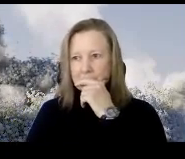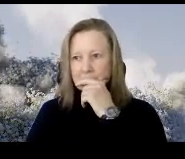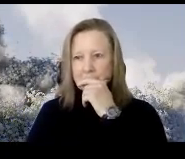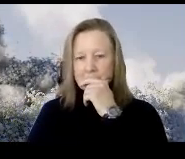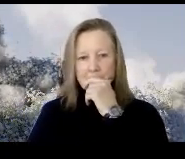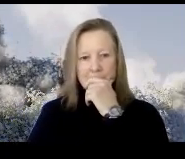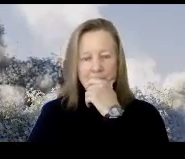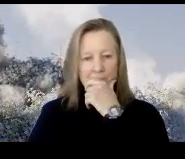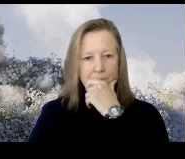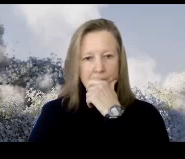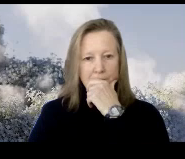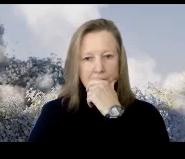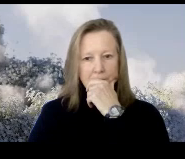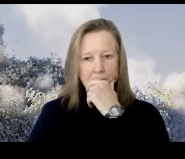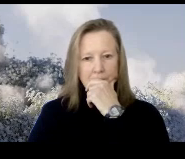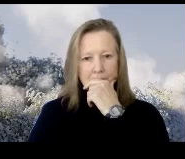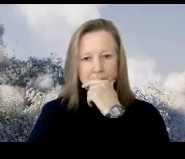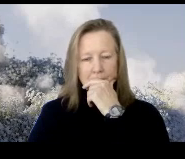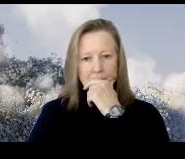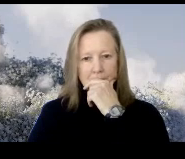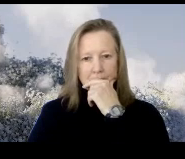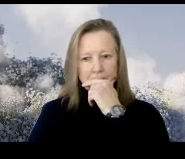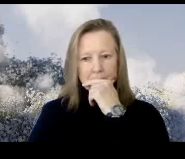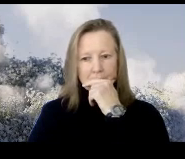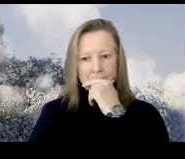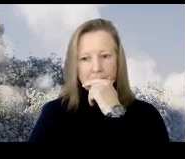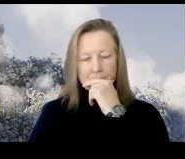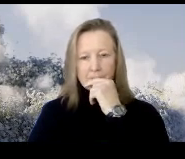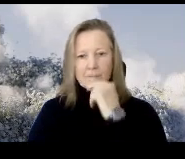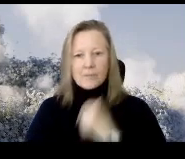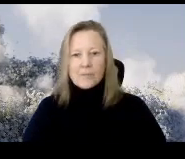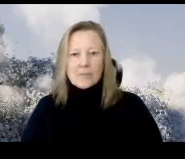we begin, I will be going through a couple of housekeeping items.